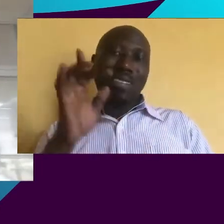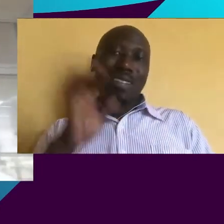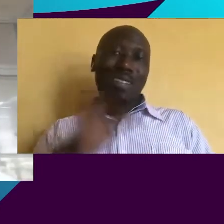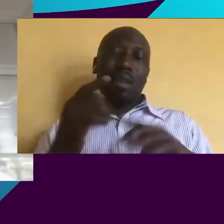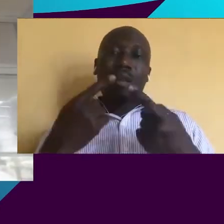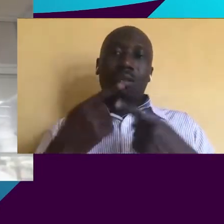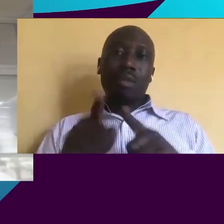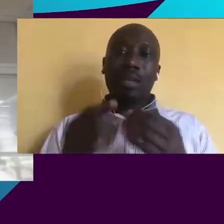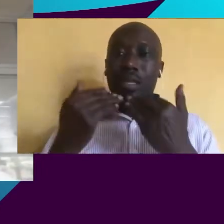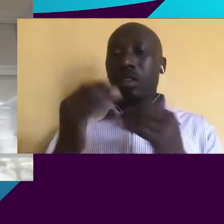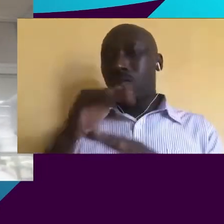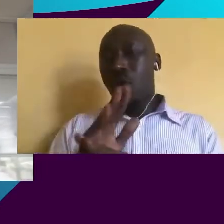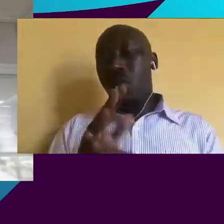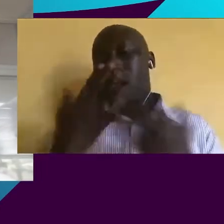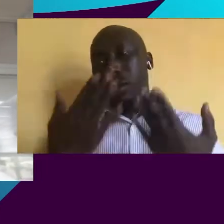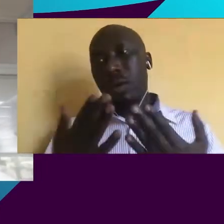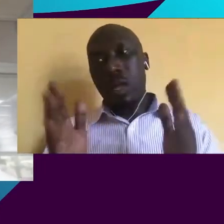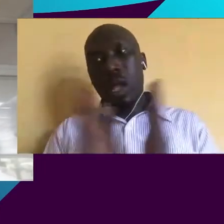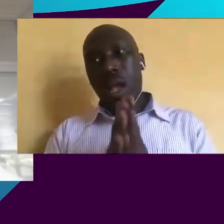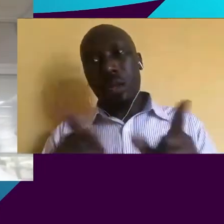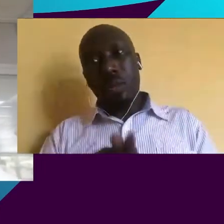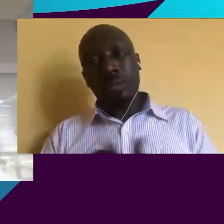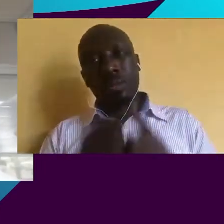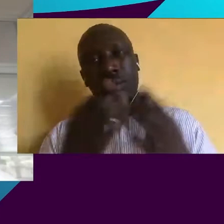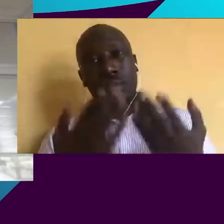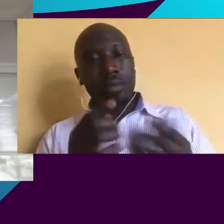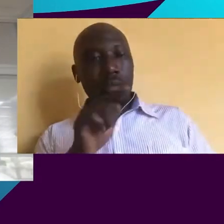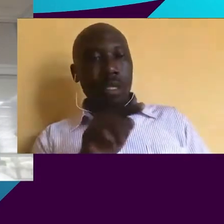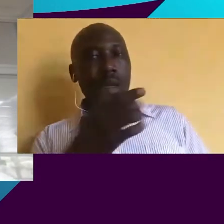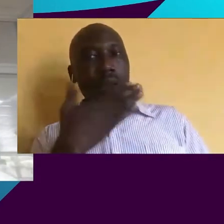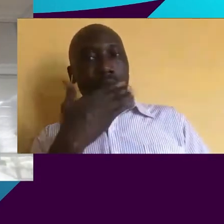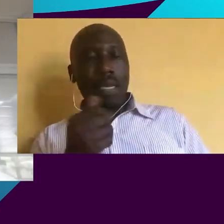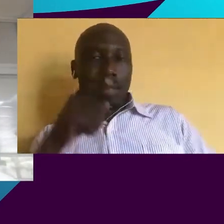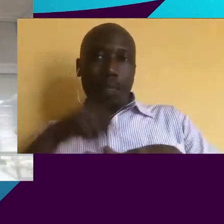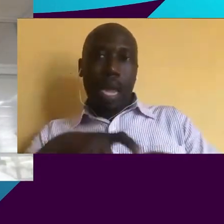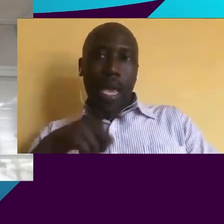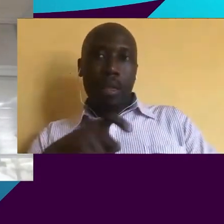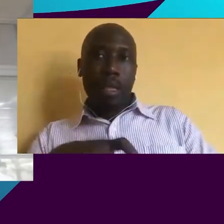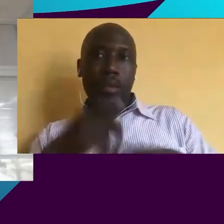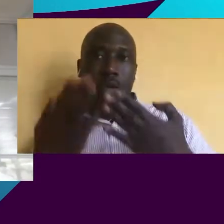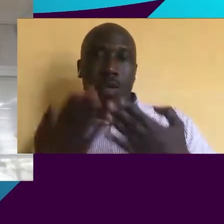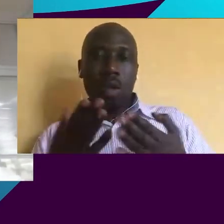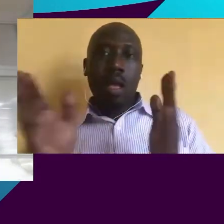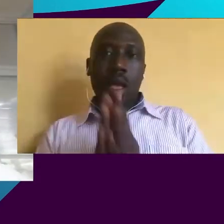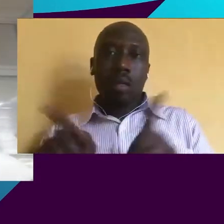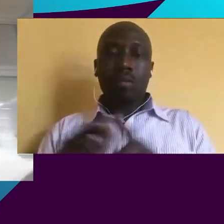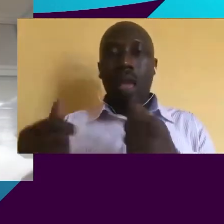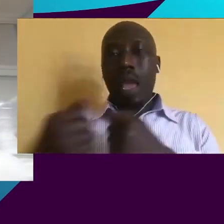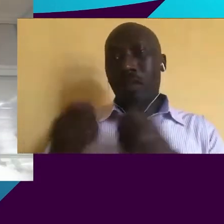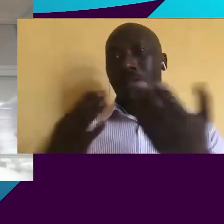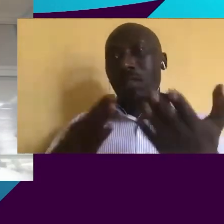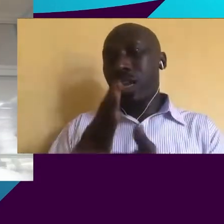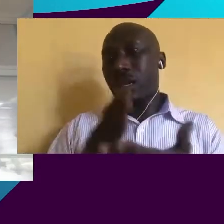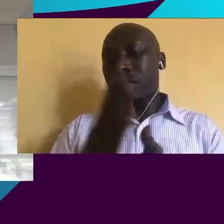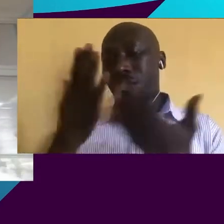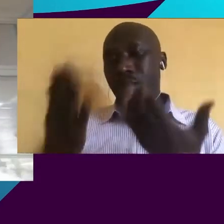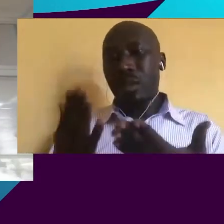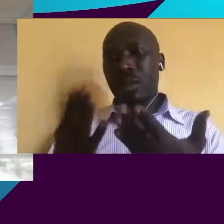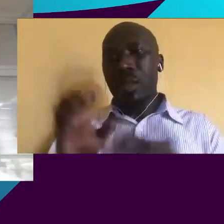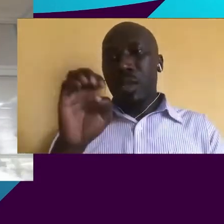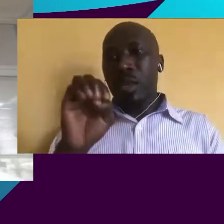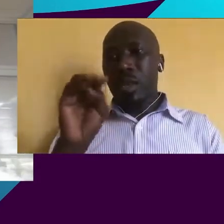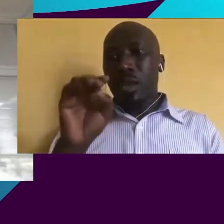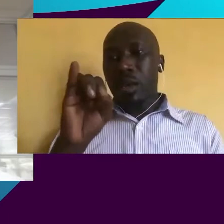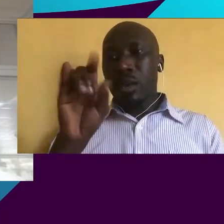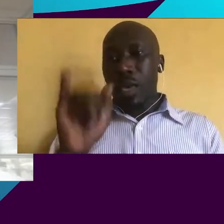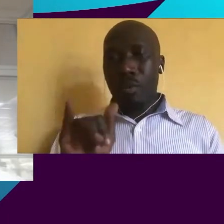And this is the best time. And I like the fact that Emily and Carol,